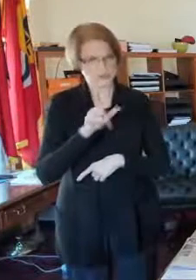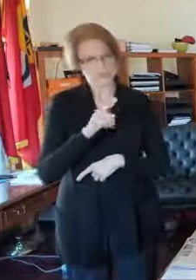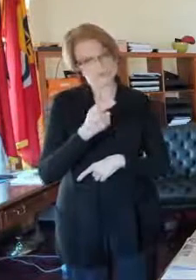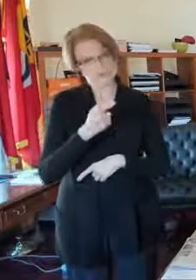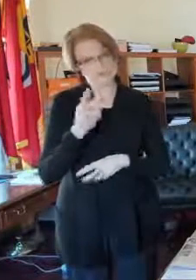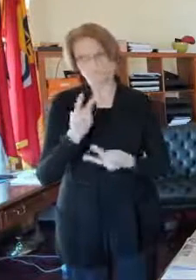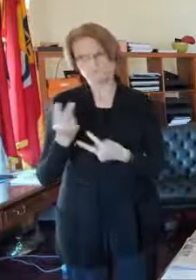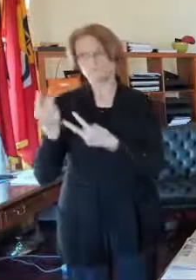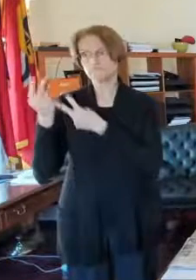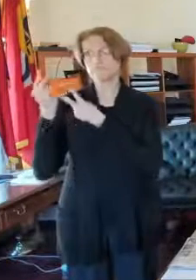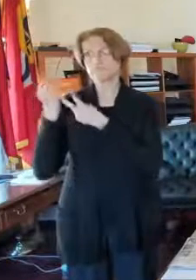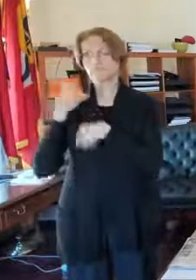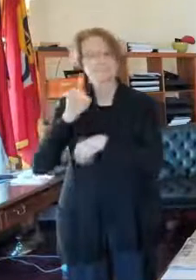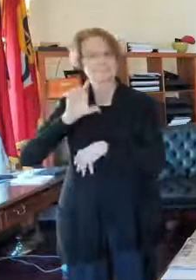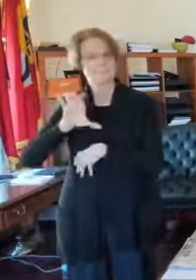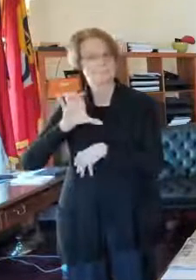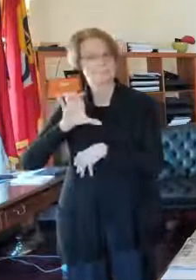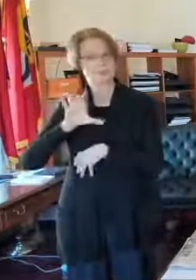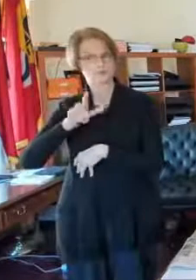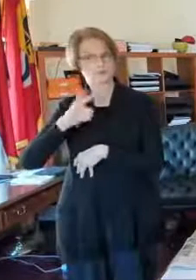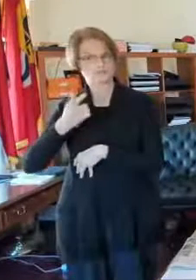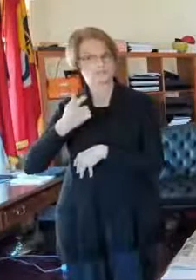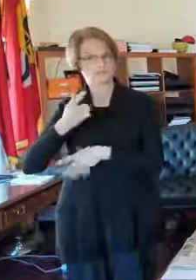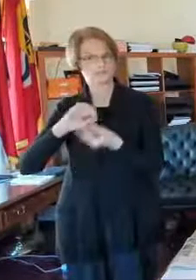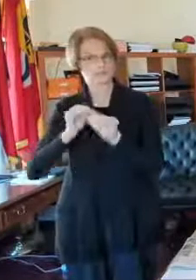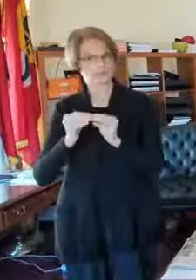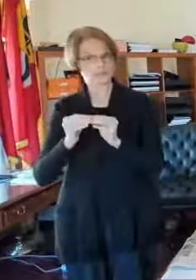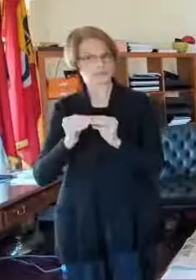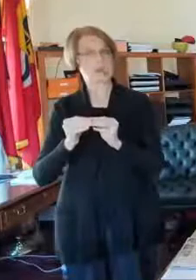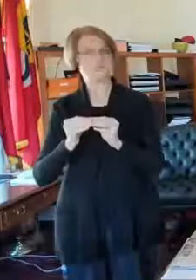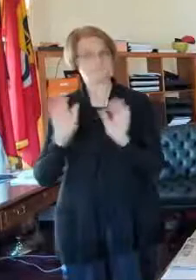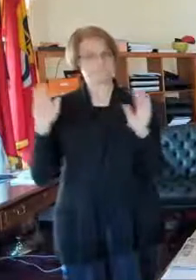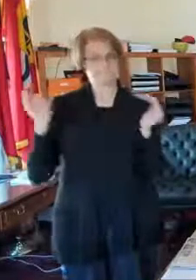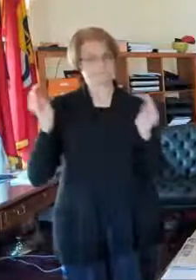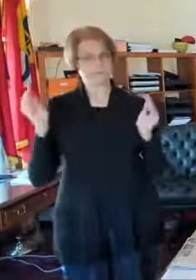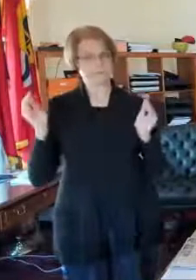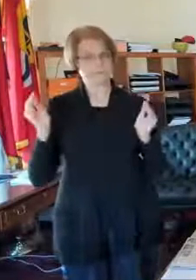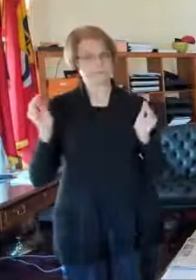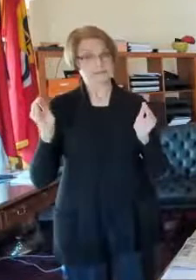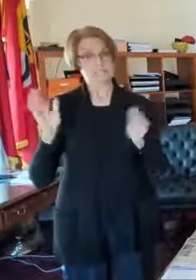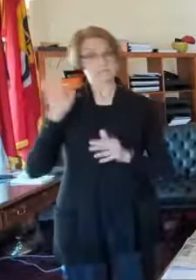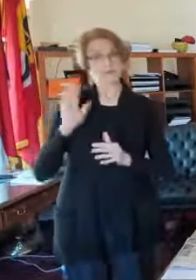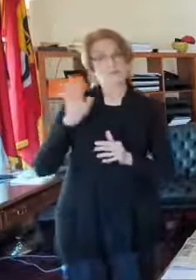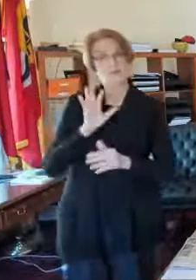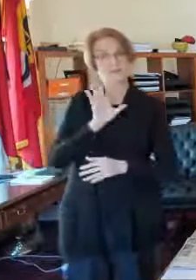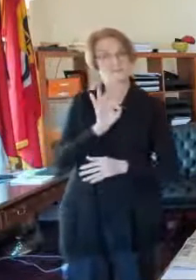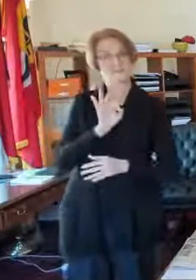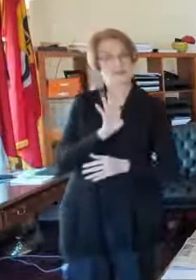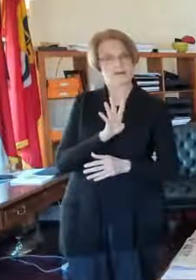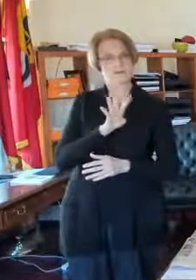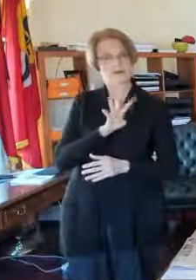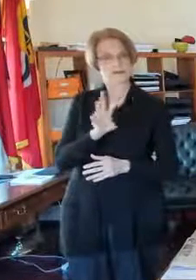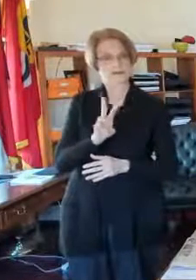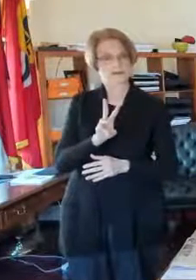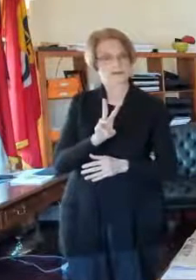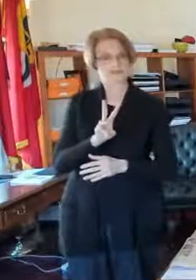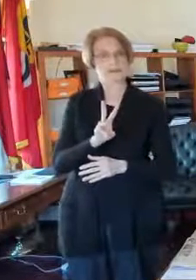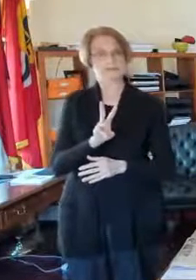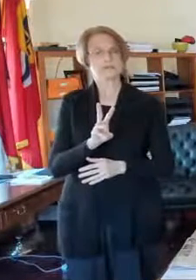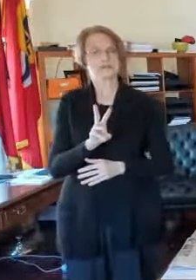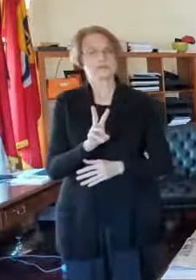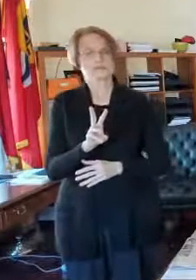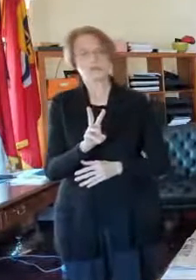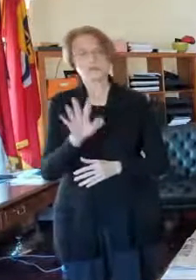to what we reported on December 21st, we were at 946. So that's not